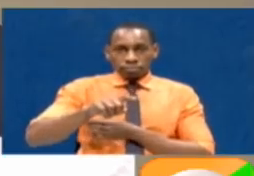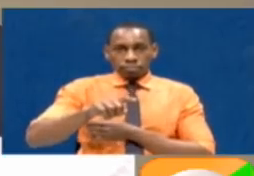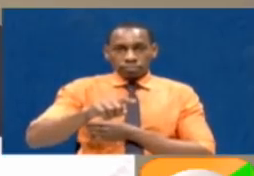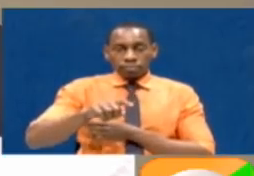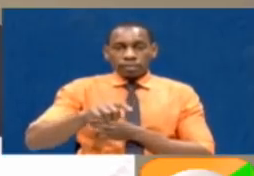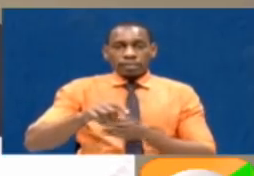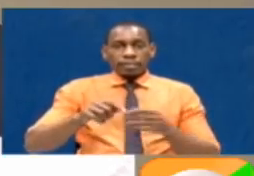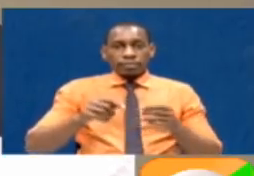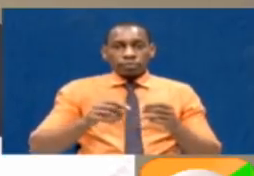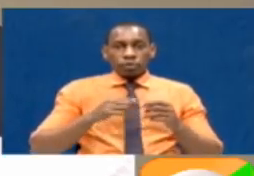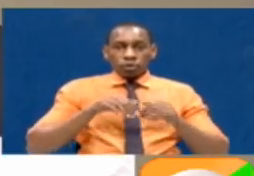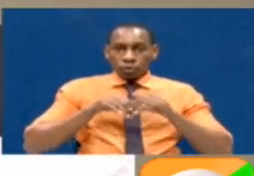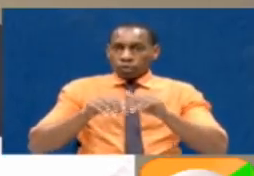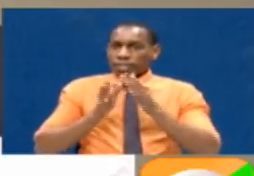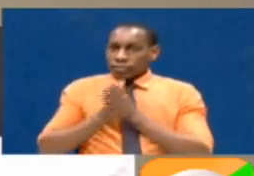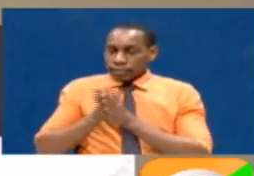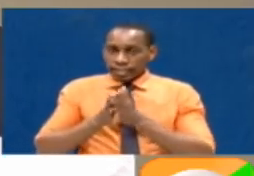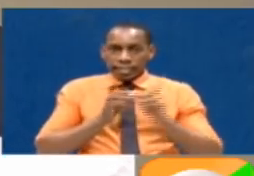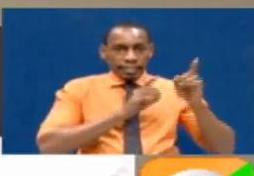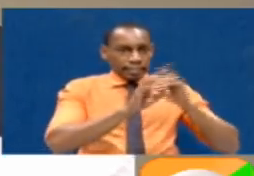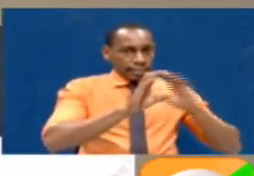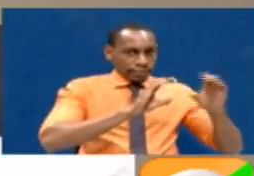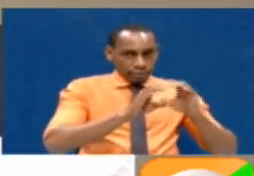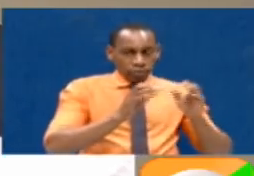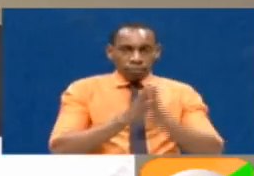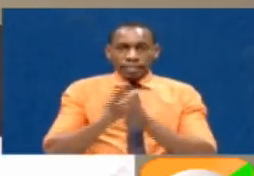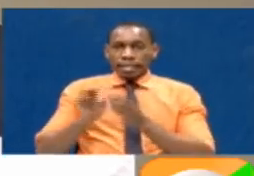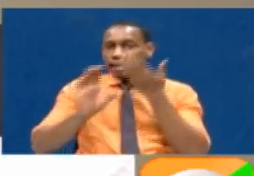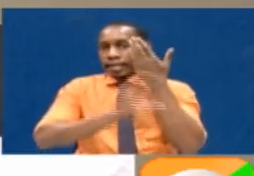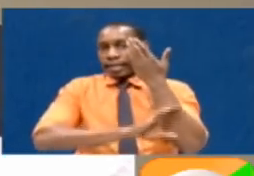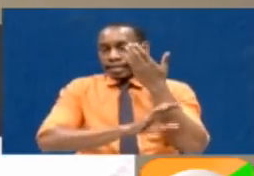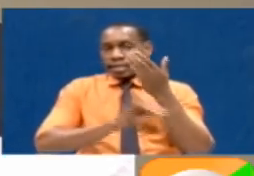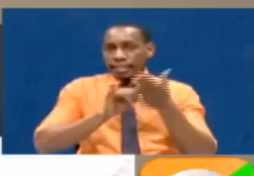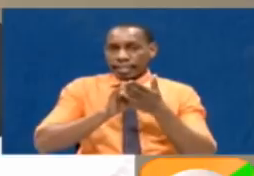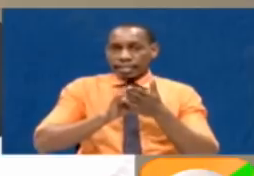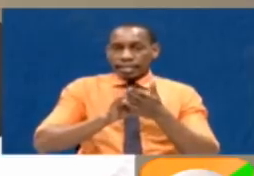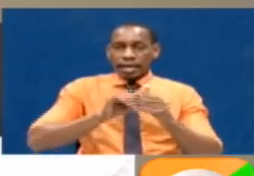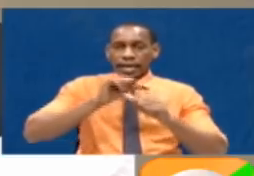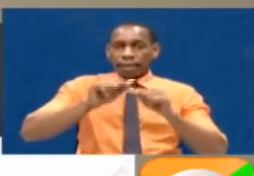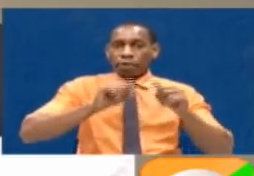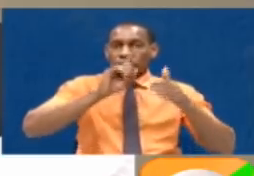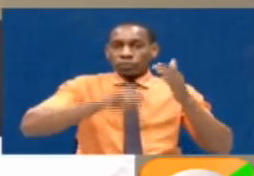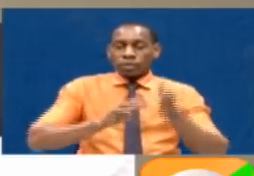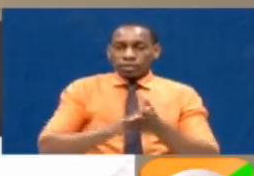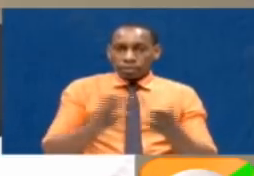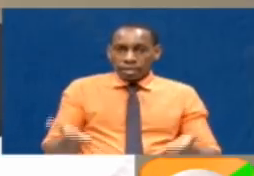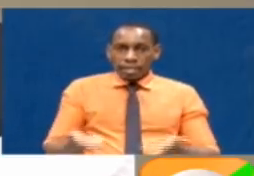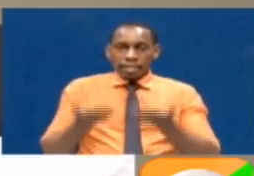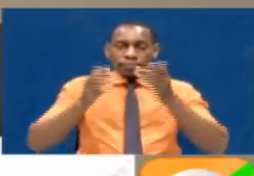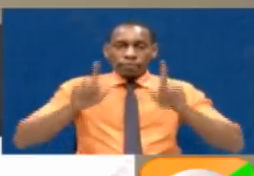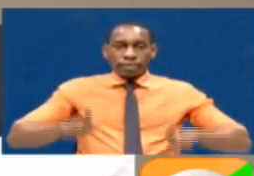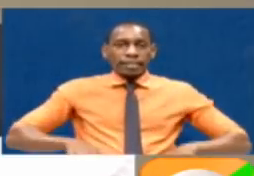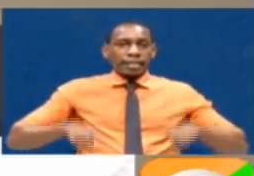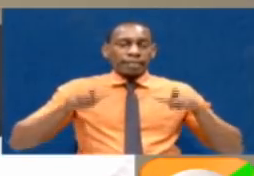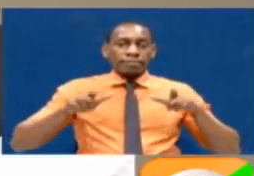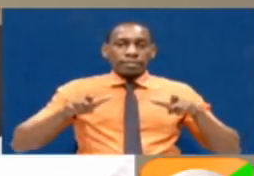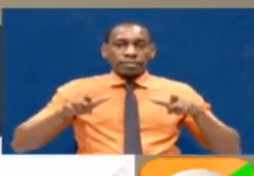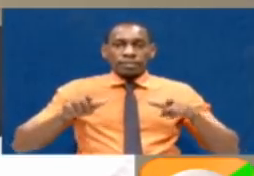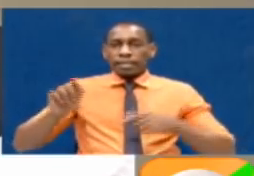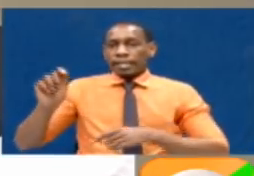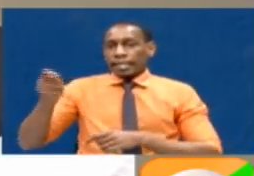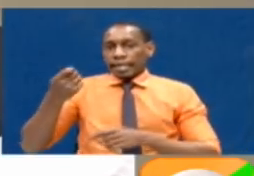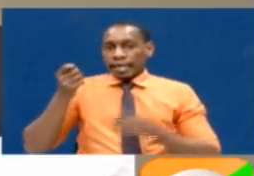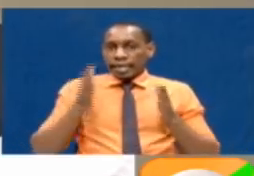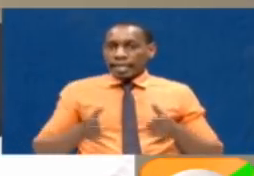to the DNA of what we are to this country, which is about improving the lives of the